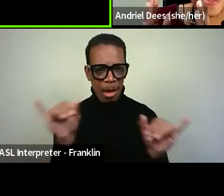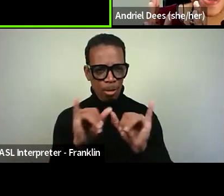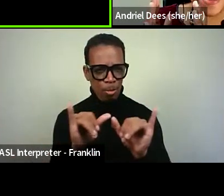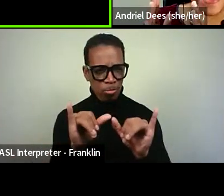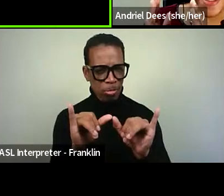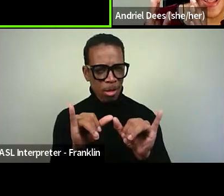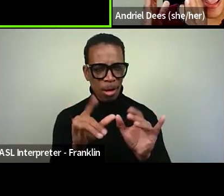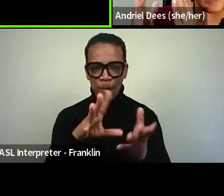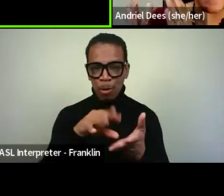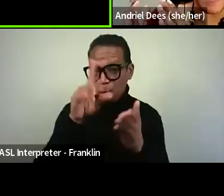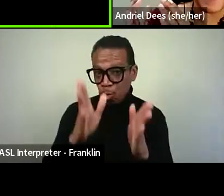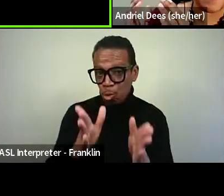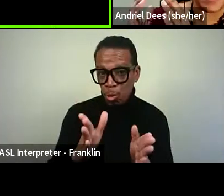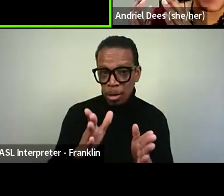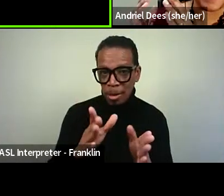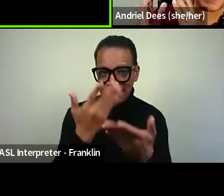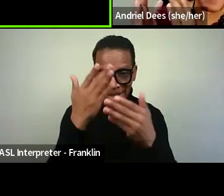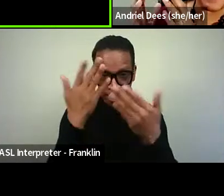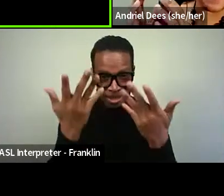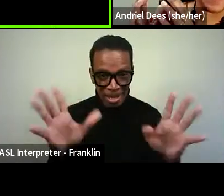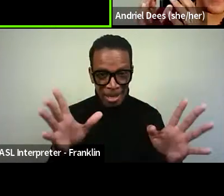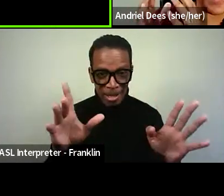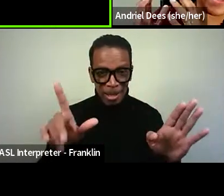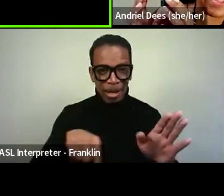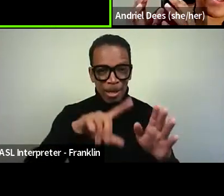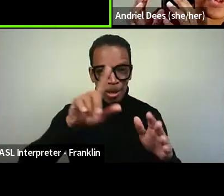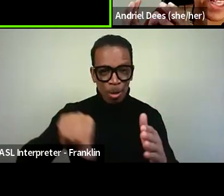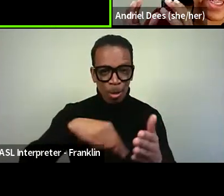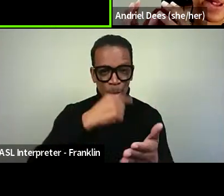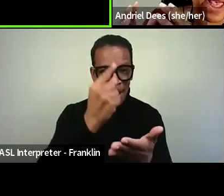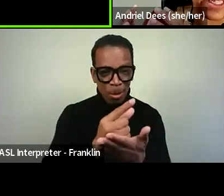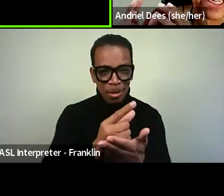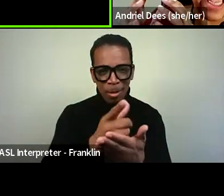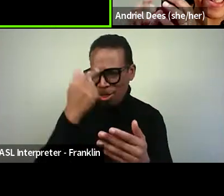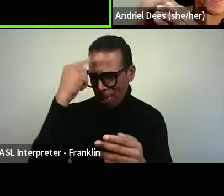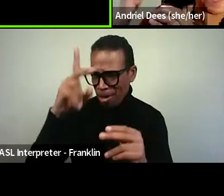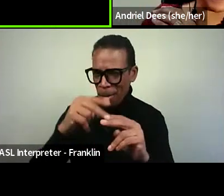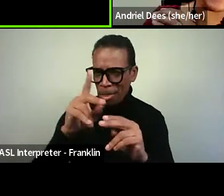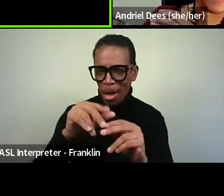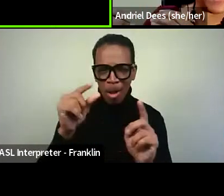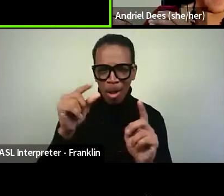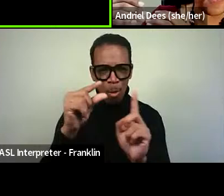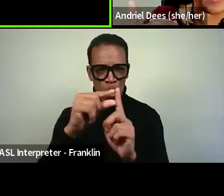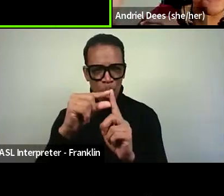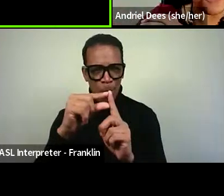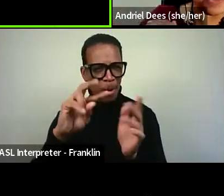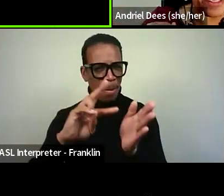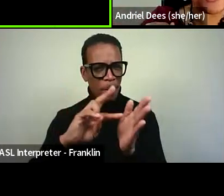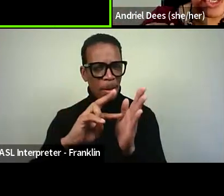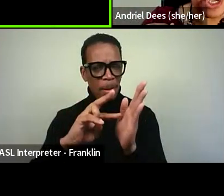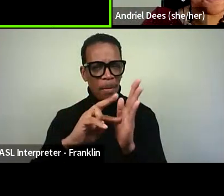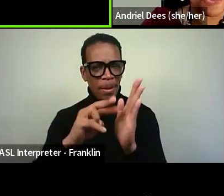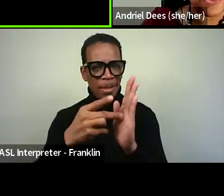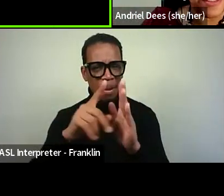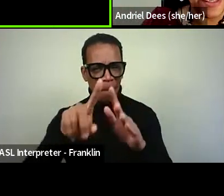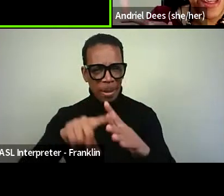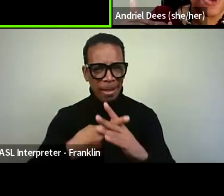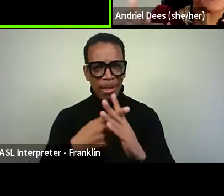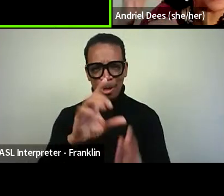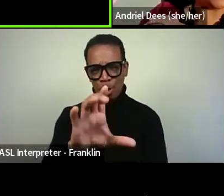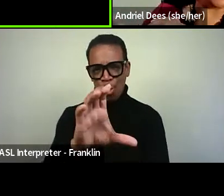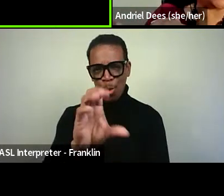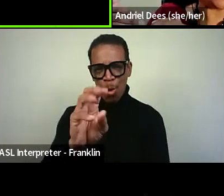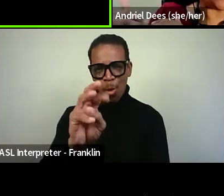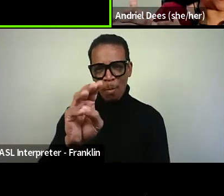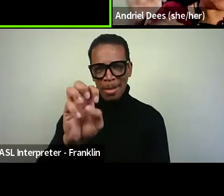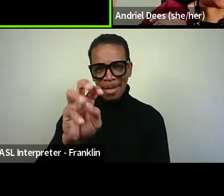doesn't end at commencement. The commencement, really, you think about it, that's the beginning point of their next chapter. And